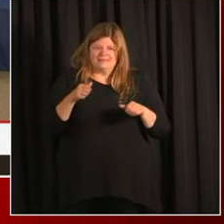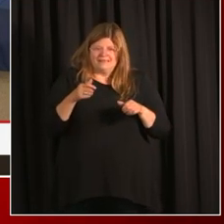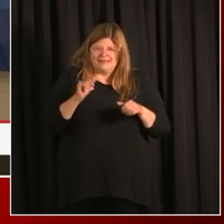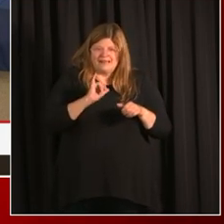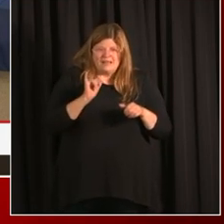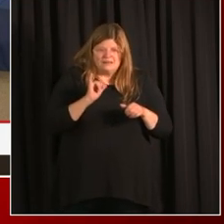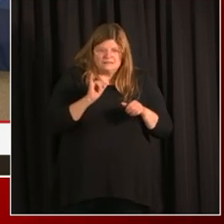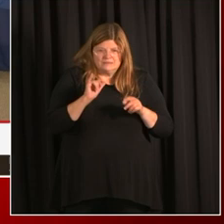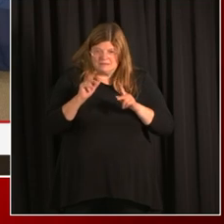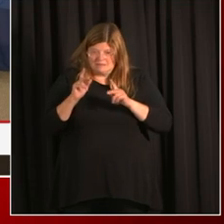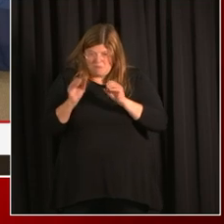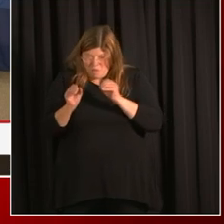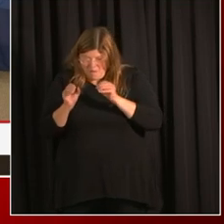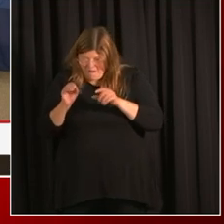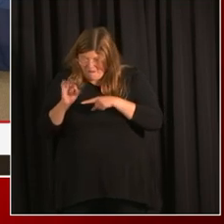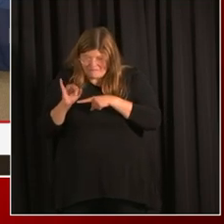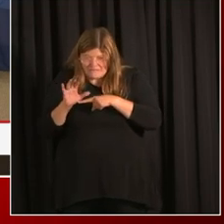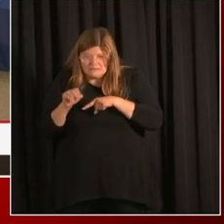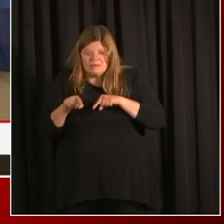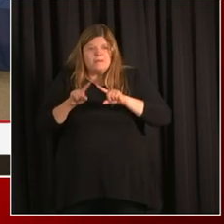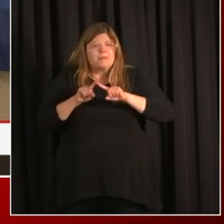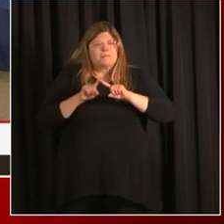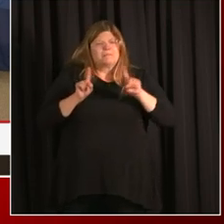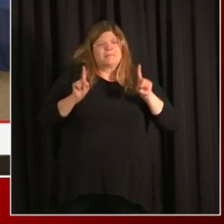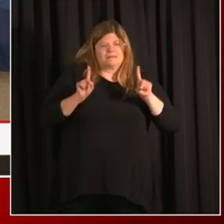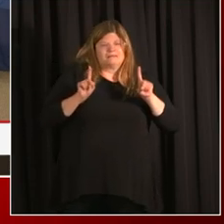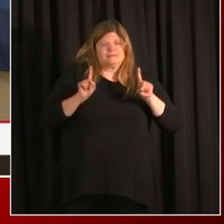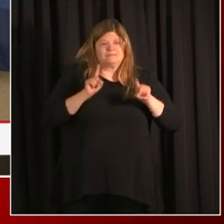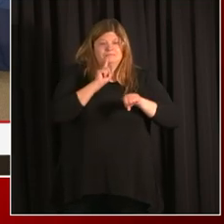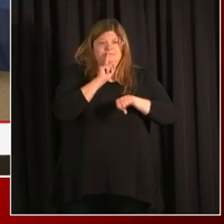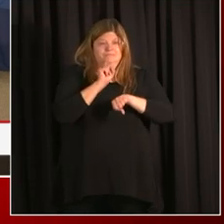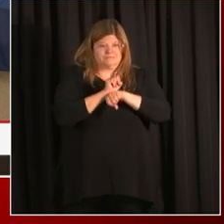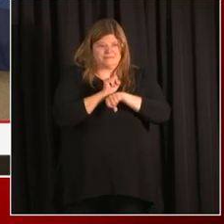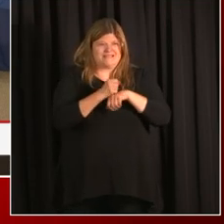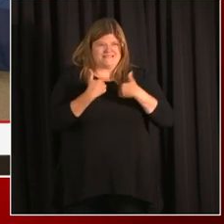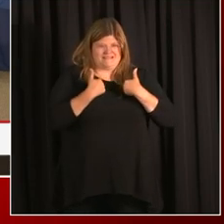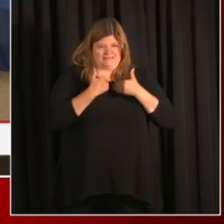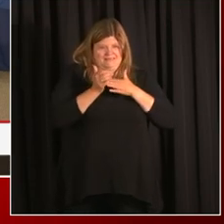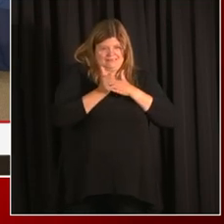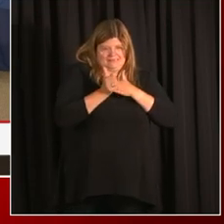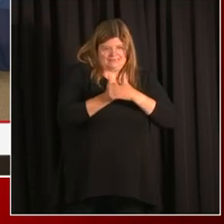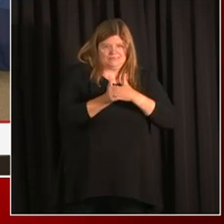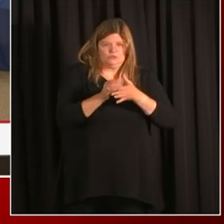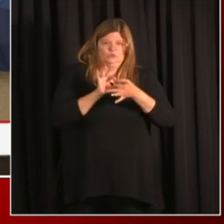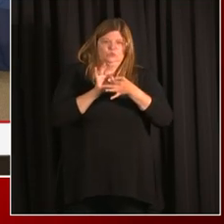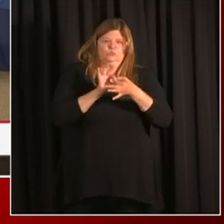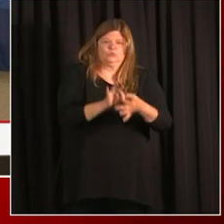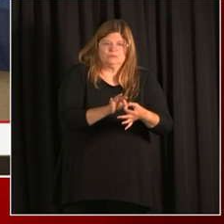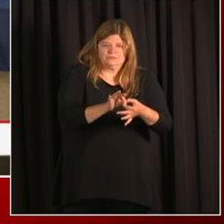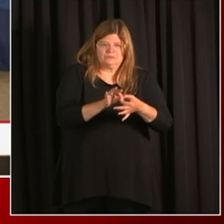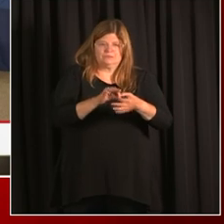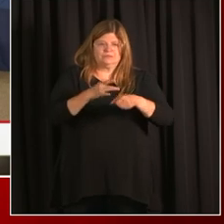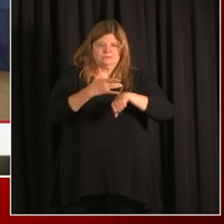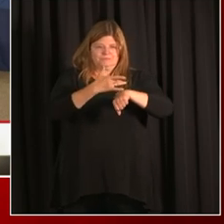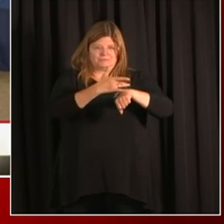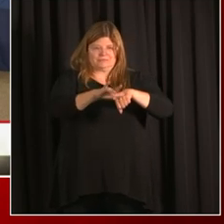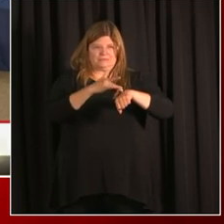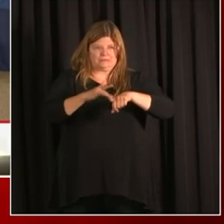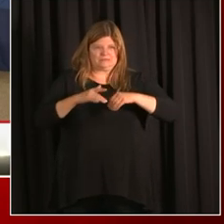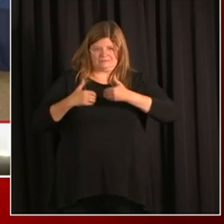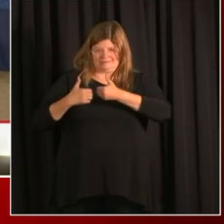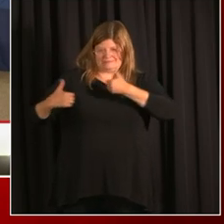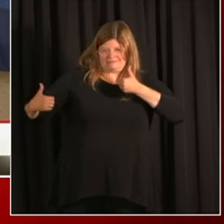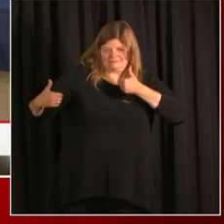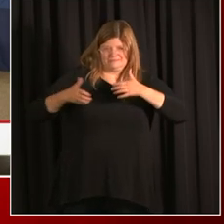an amount of people in the office. However, it does have guidance related to spacing, mask wearing